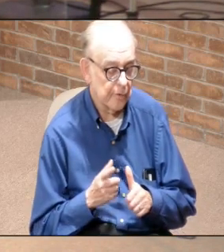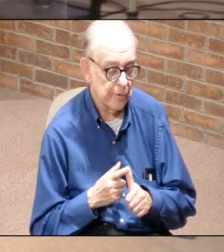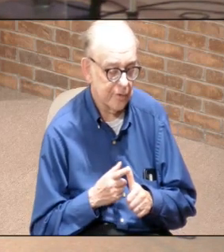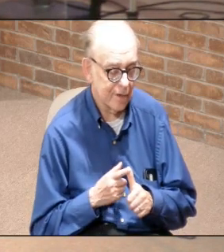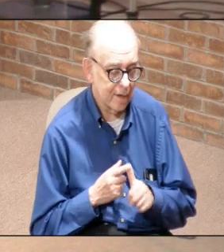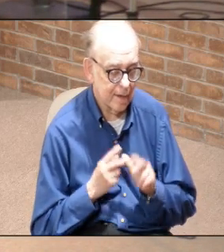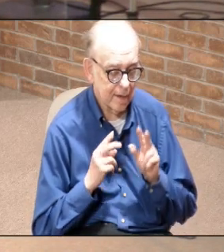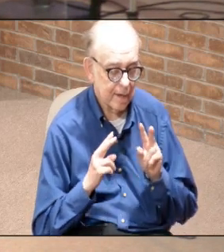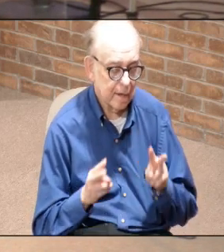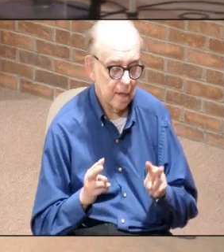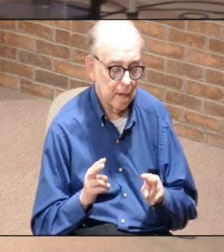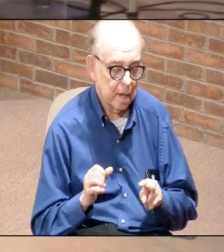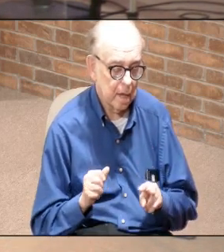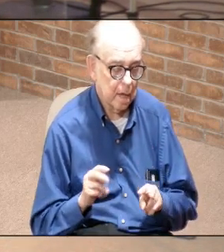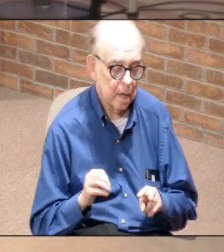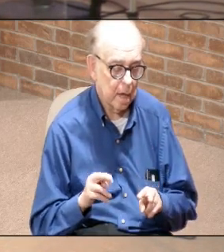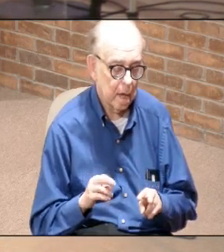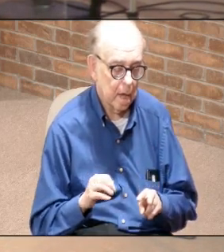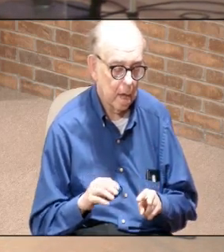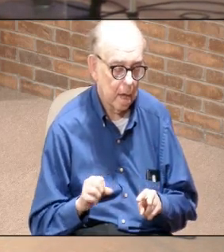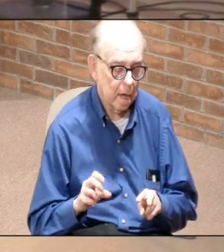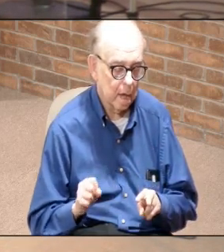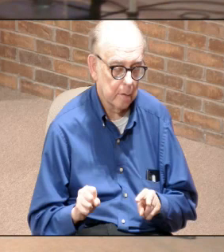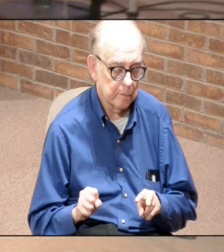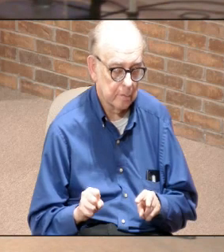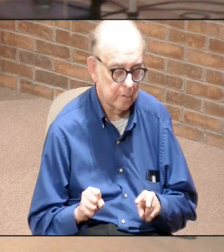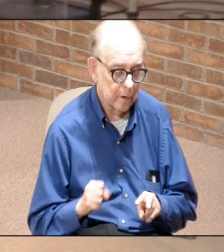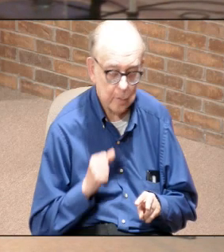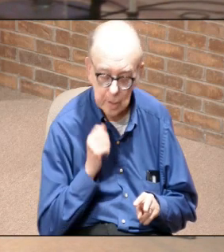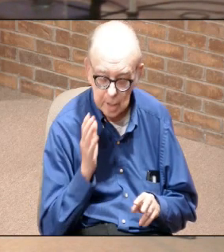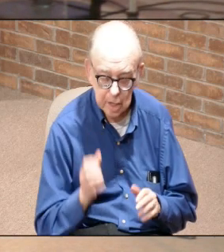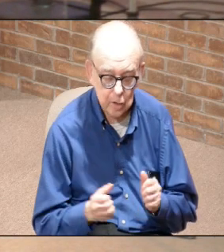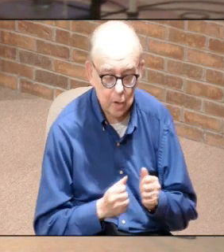get caught up into that being who we are.